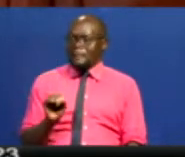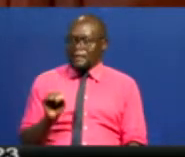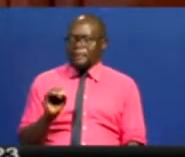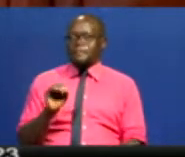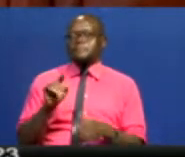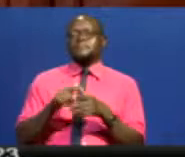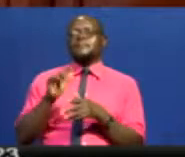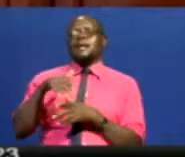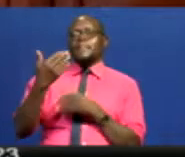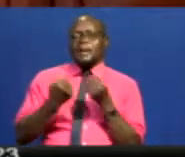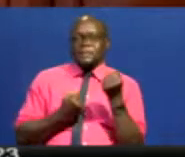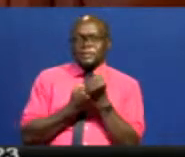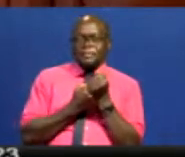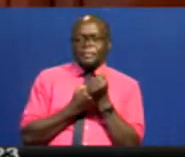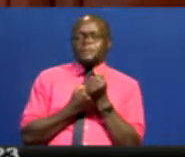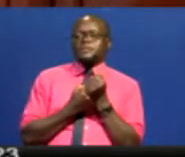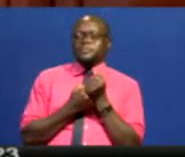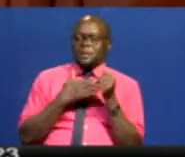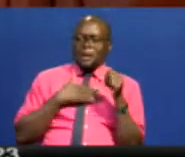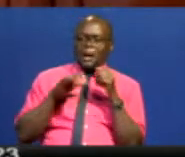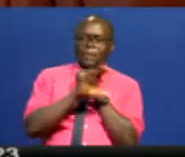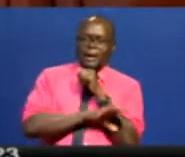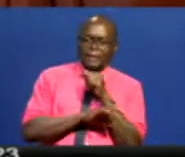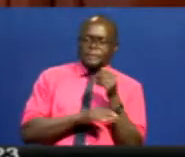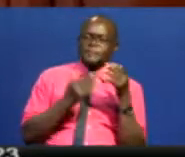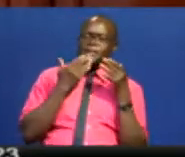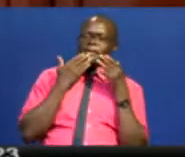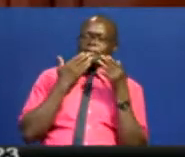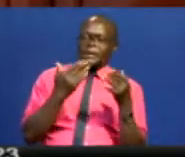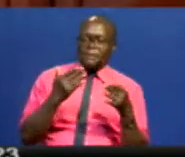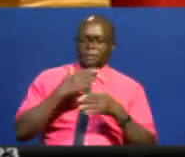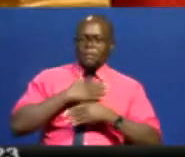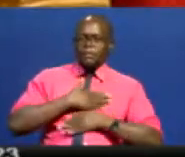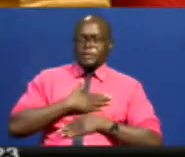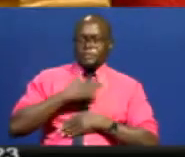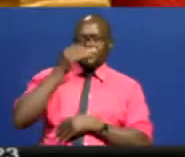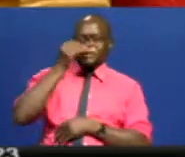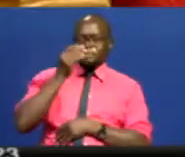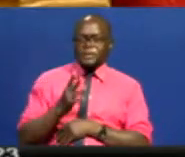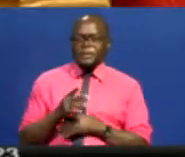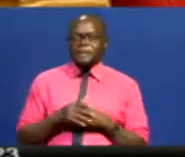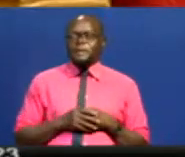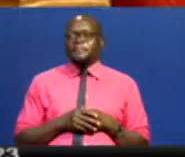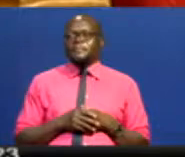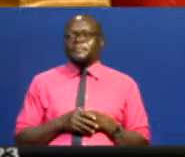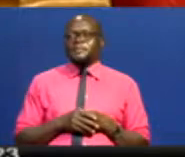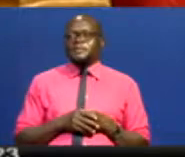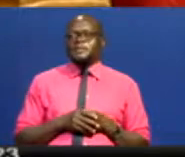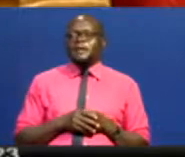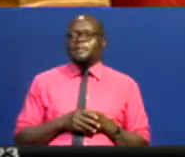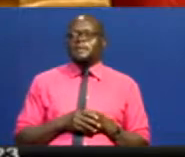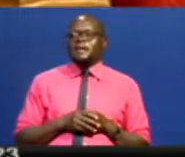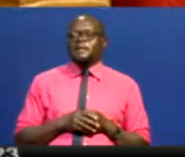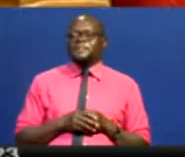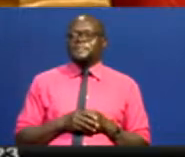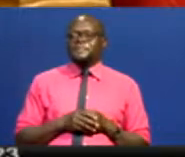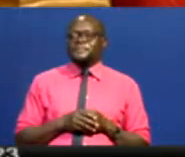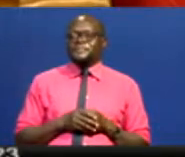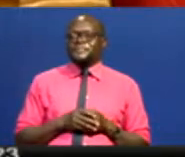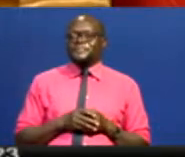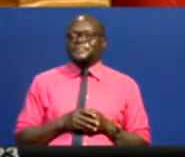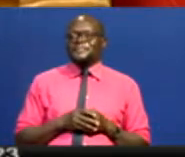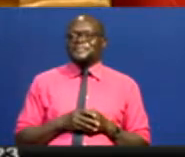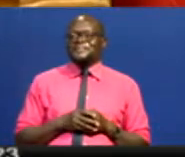kisha tutaboresha mataifa yetu. Asante sana Mheshimiwa Spika. Thank you. Honorable